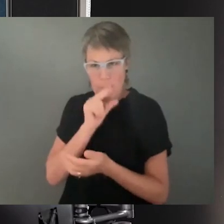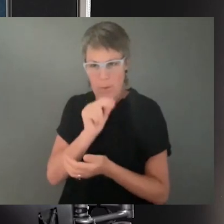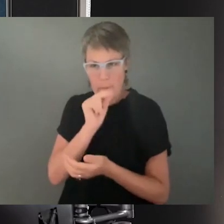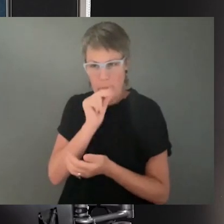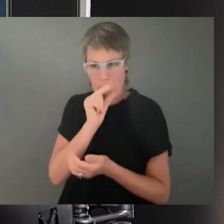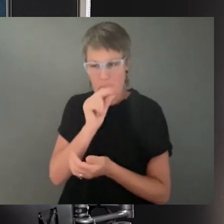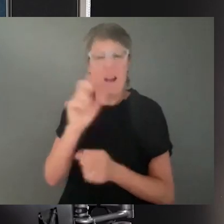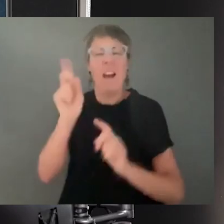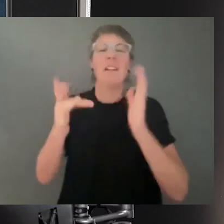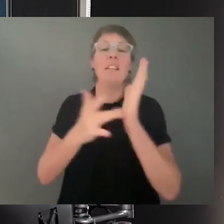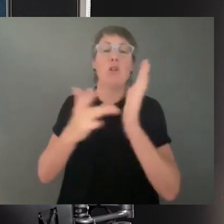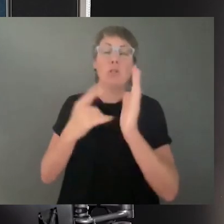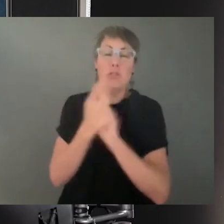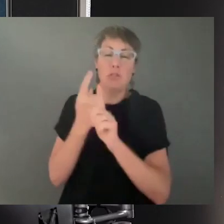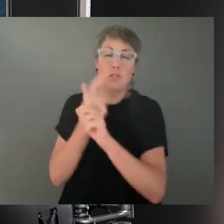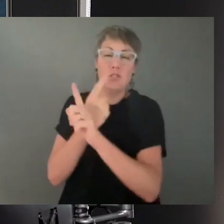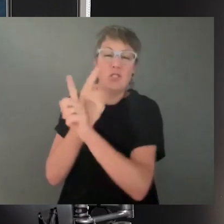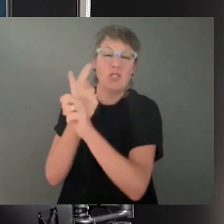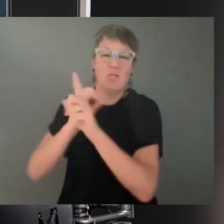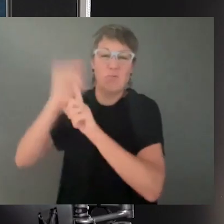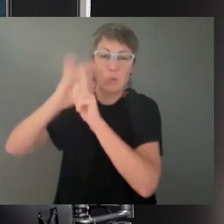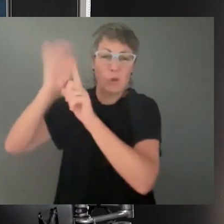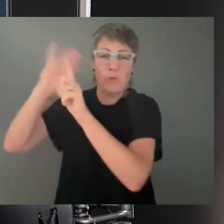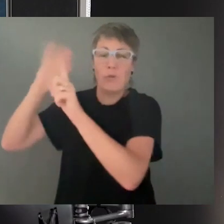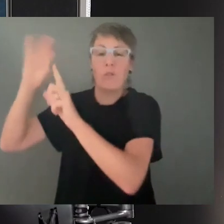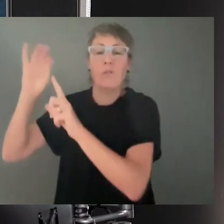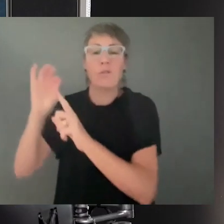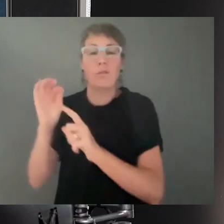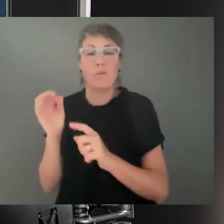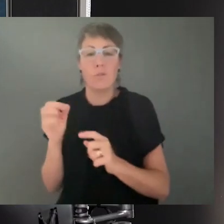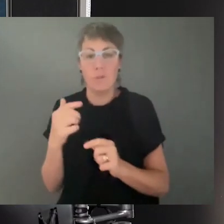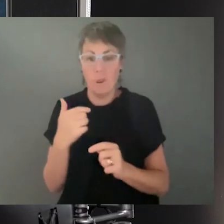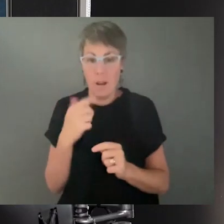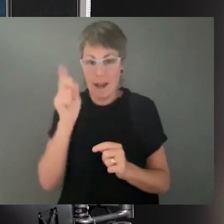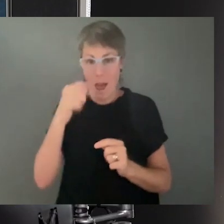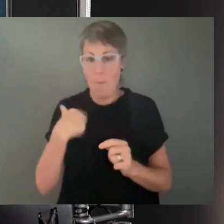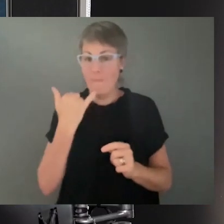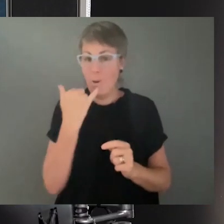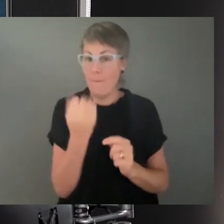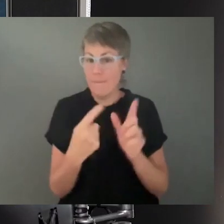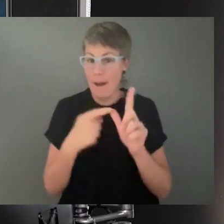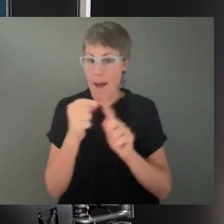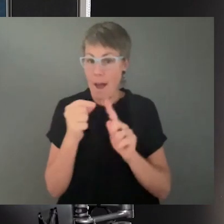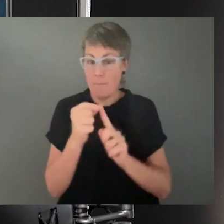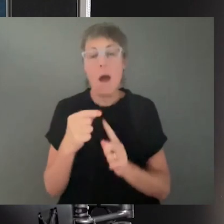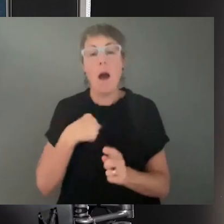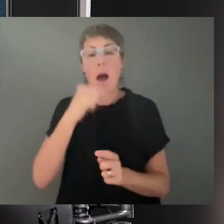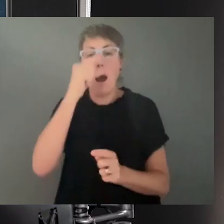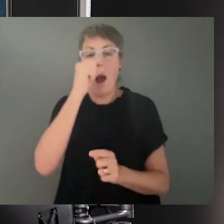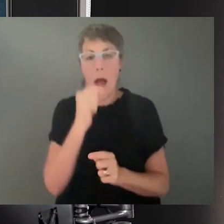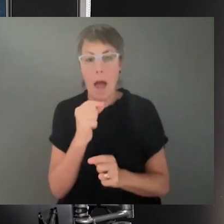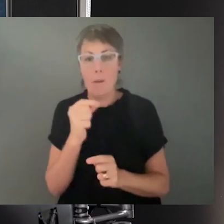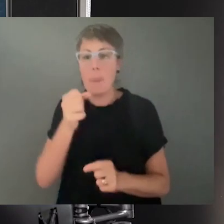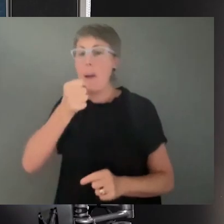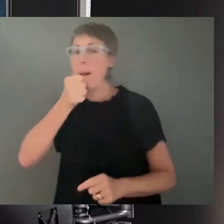But now technology's emerged and evolved so quickly that I actually have an app on my phone which I